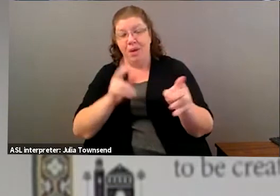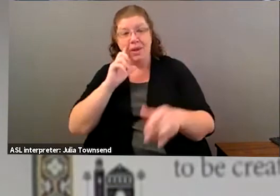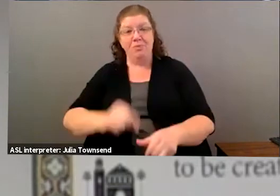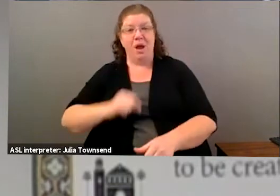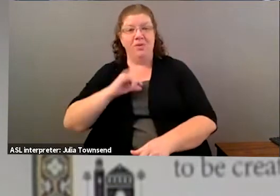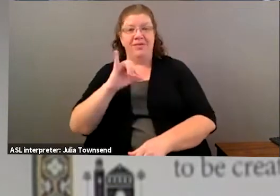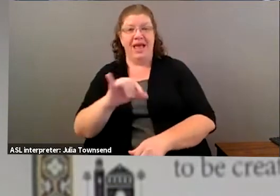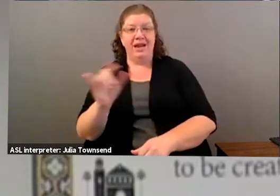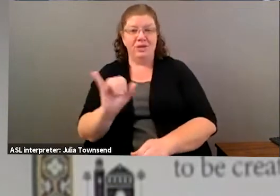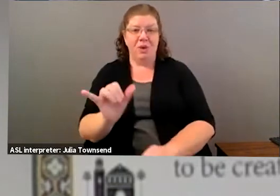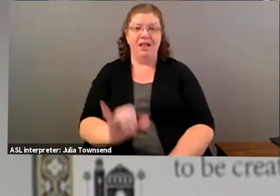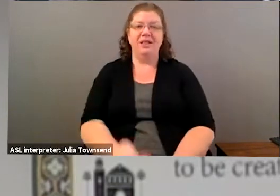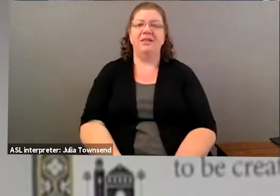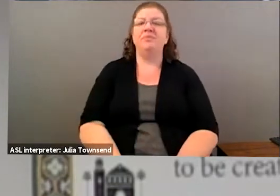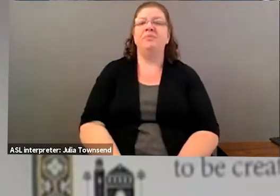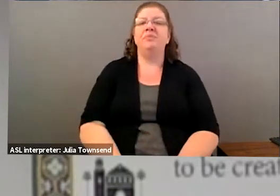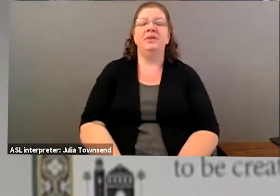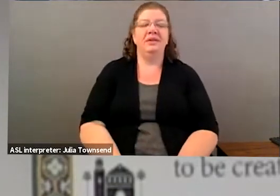well.